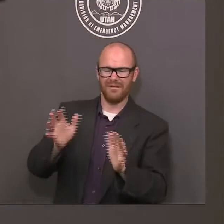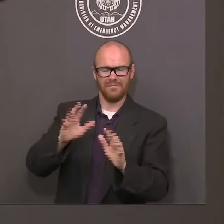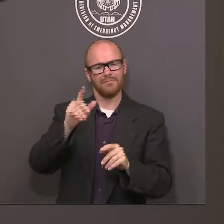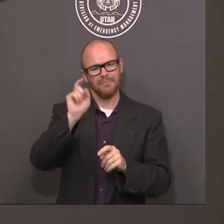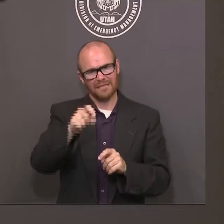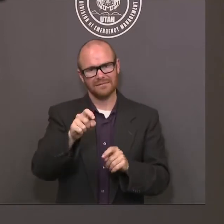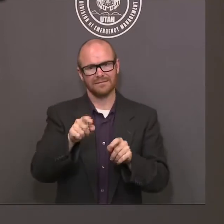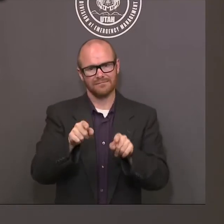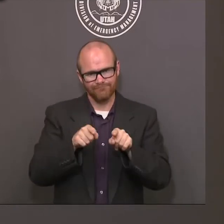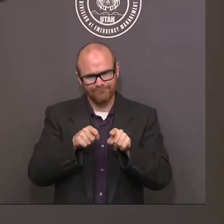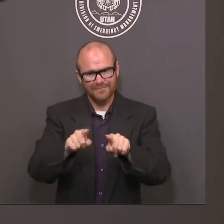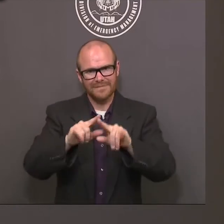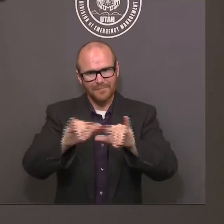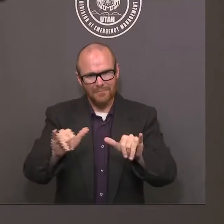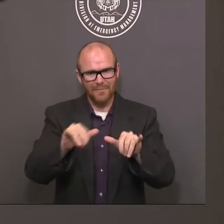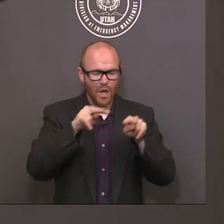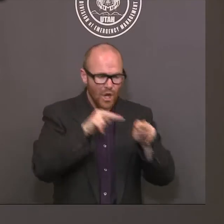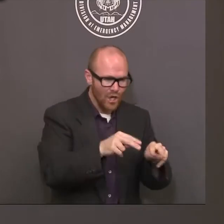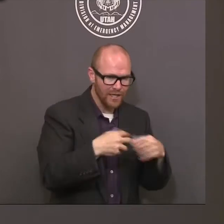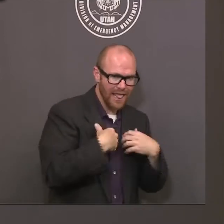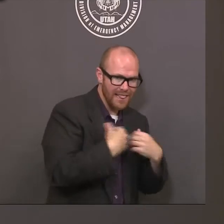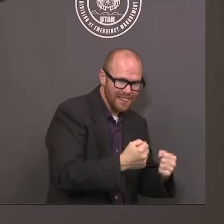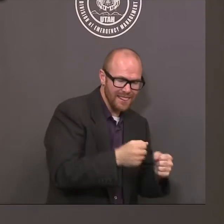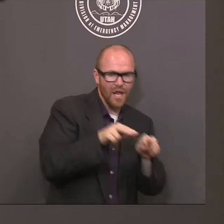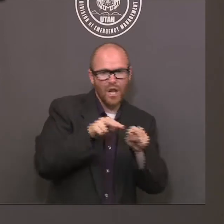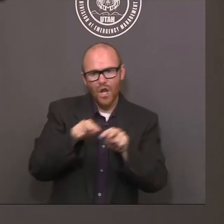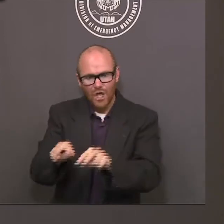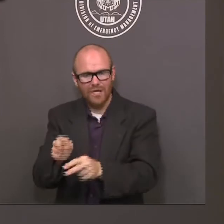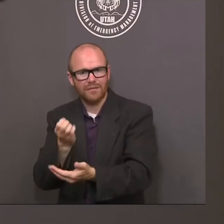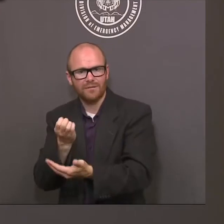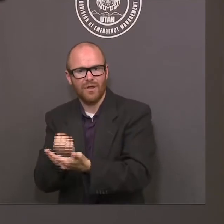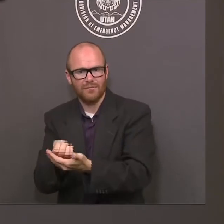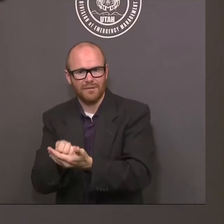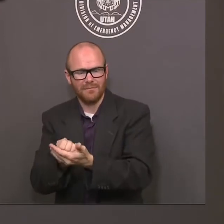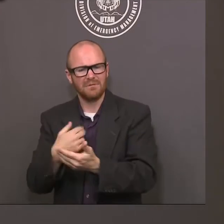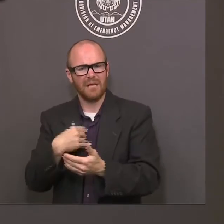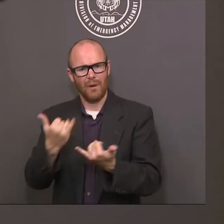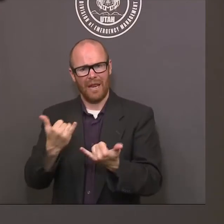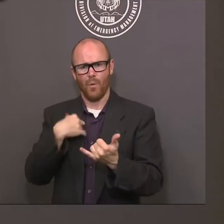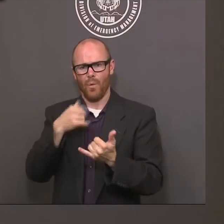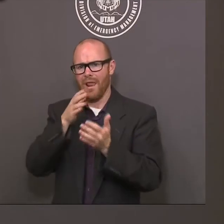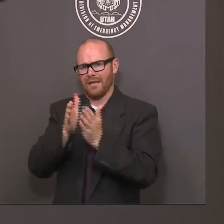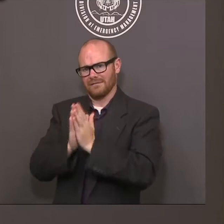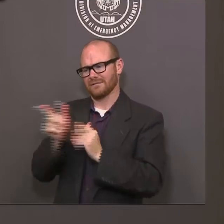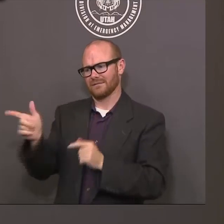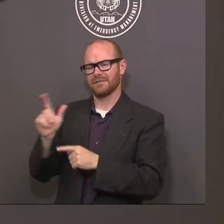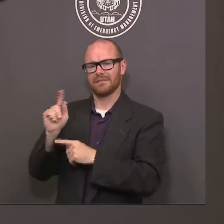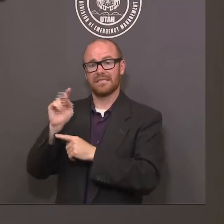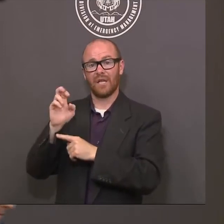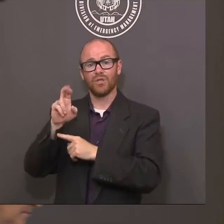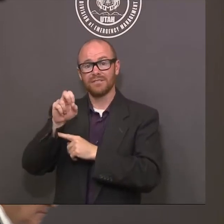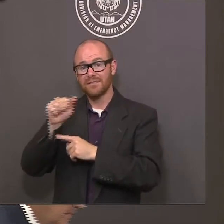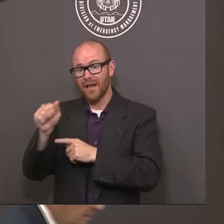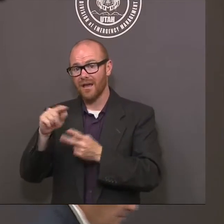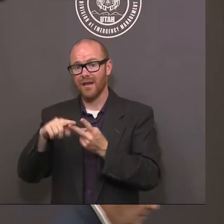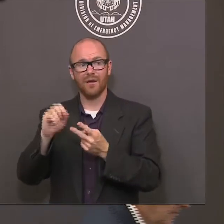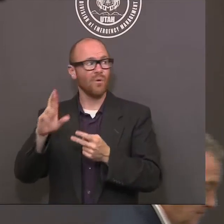in and comment on this Utah Leads Together Volume 4 and maybe augment to your question, Ben.